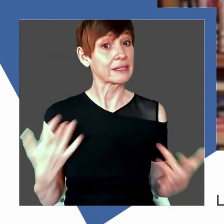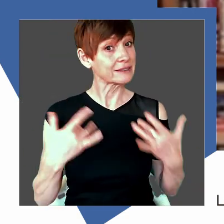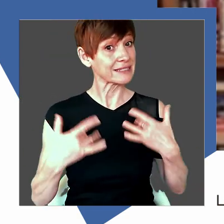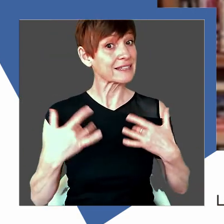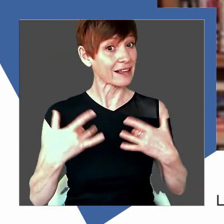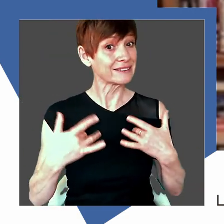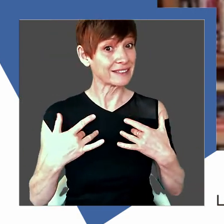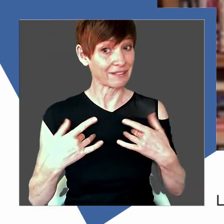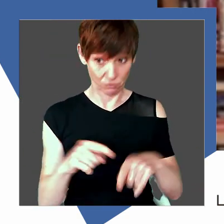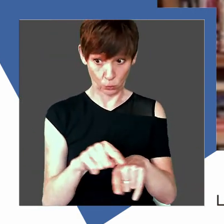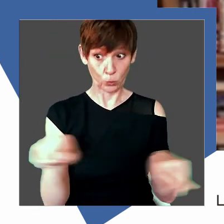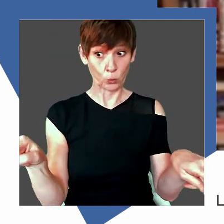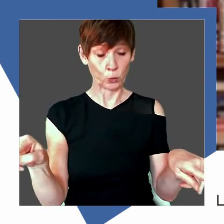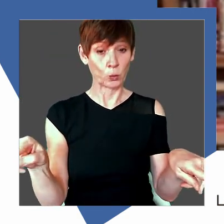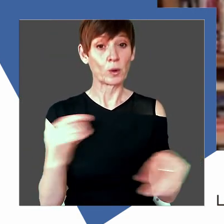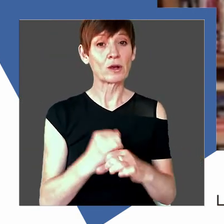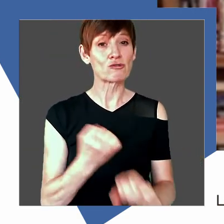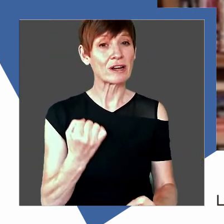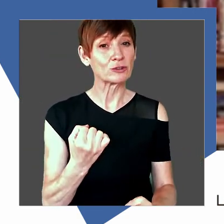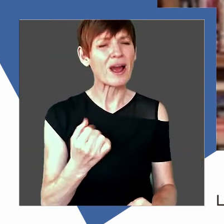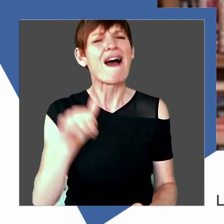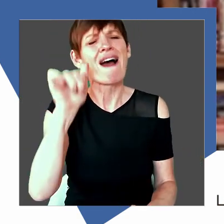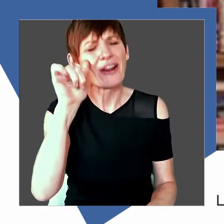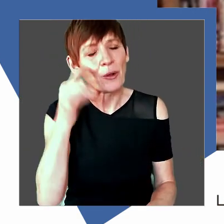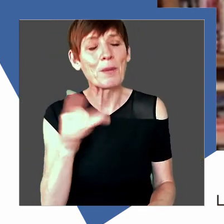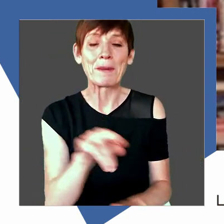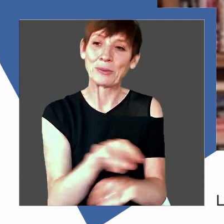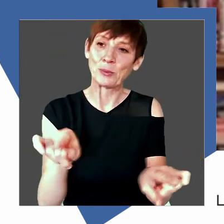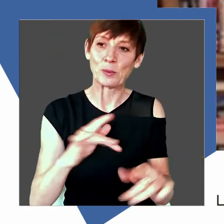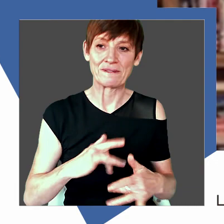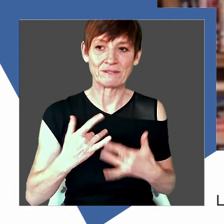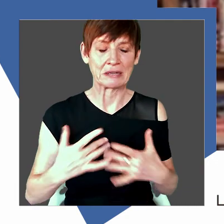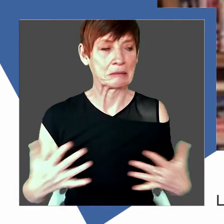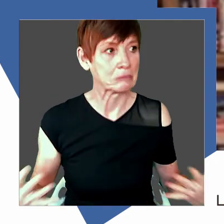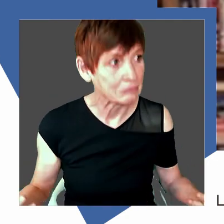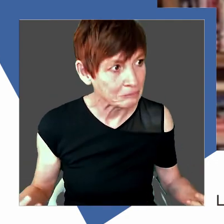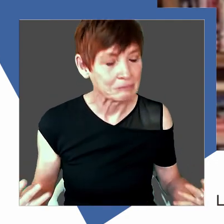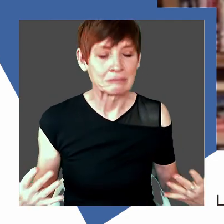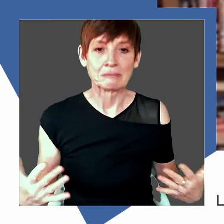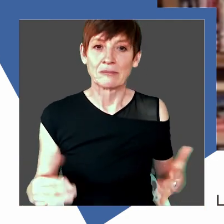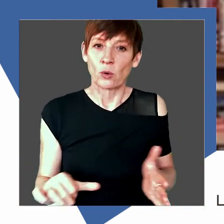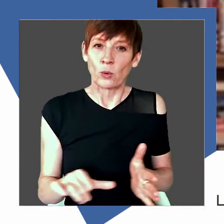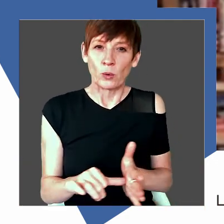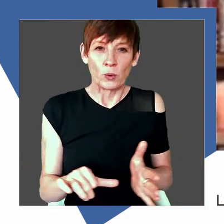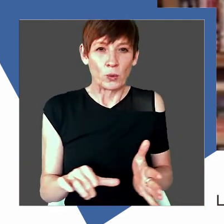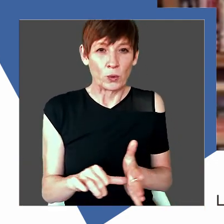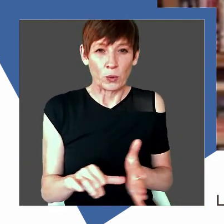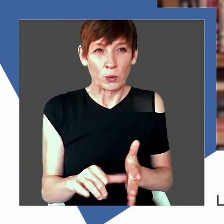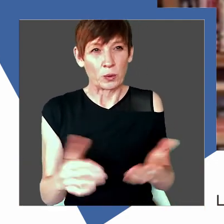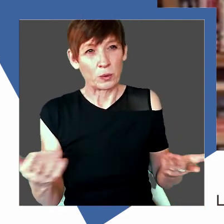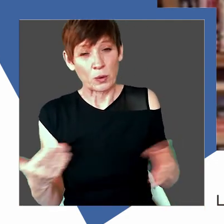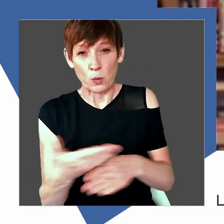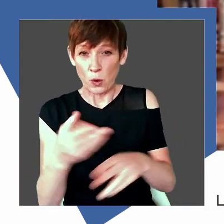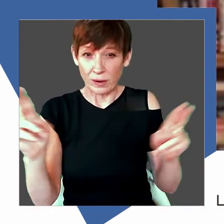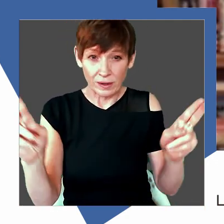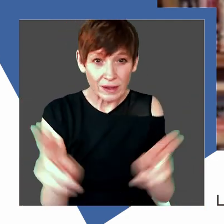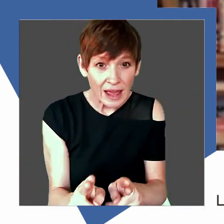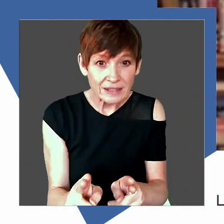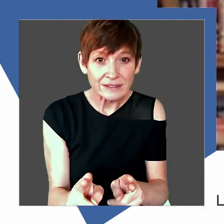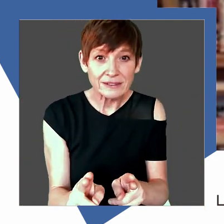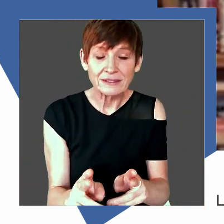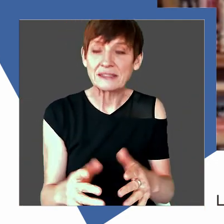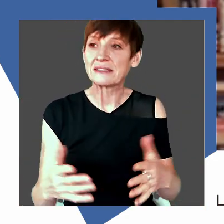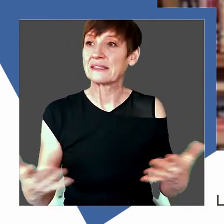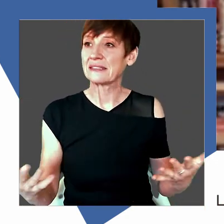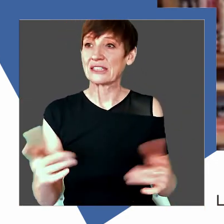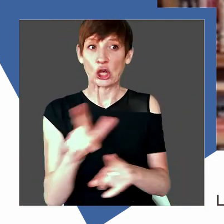time to be a graduate now, although it feels really hard and daunting, and there is less work and there is less sense of